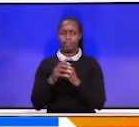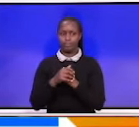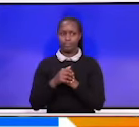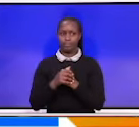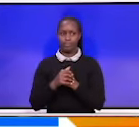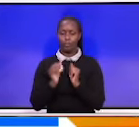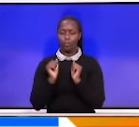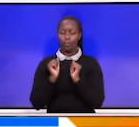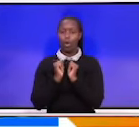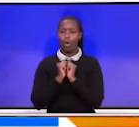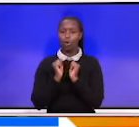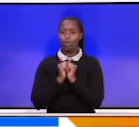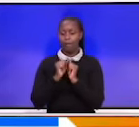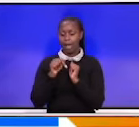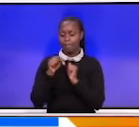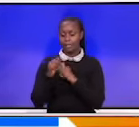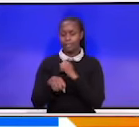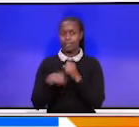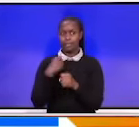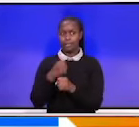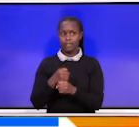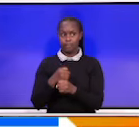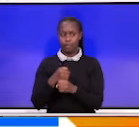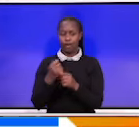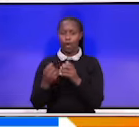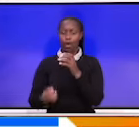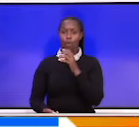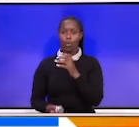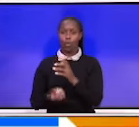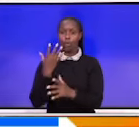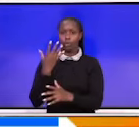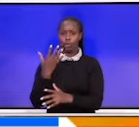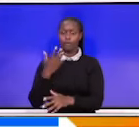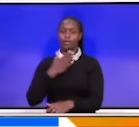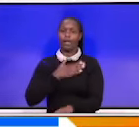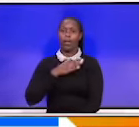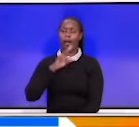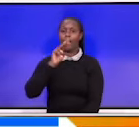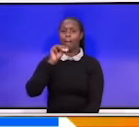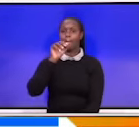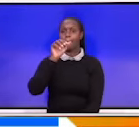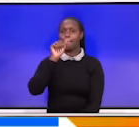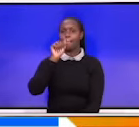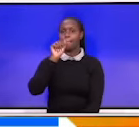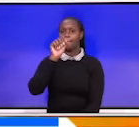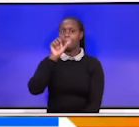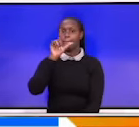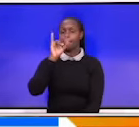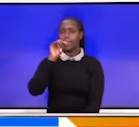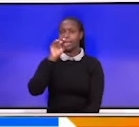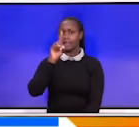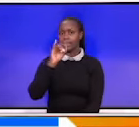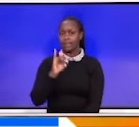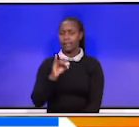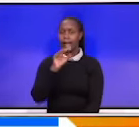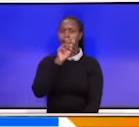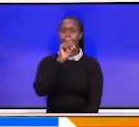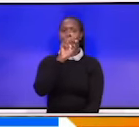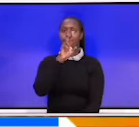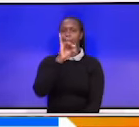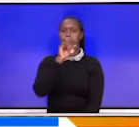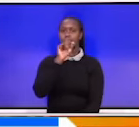In October this year, we will launch our Marine Maritime Academy, and I want to say